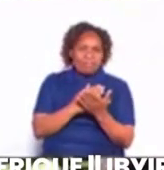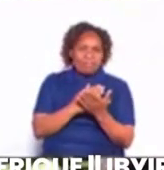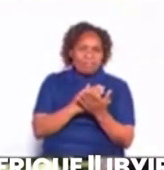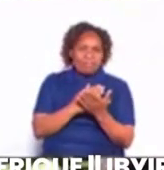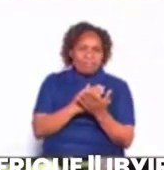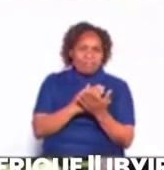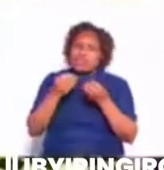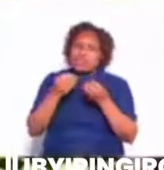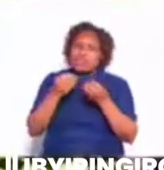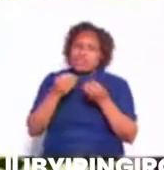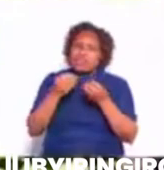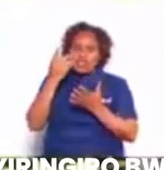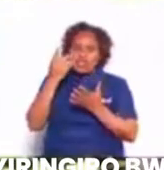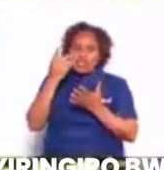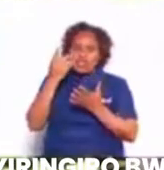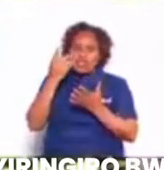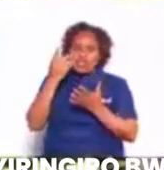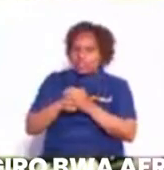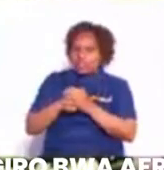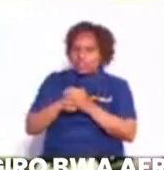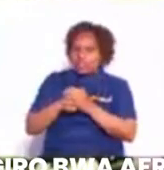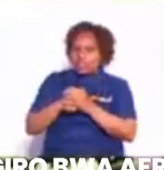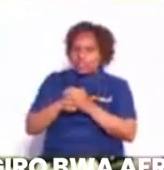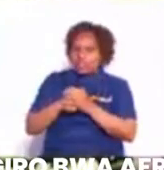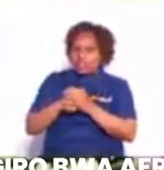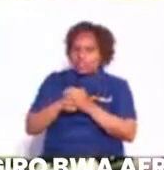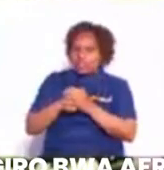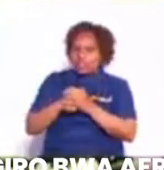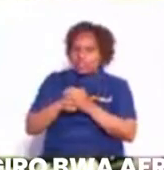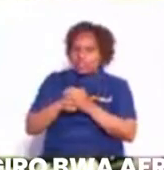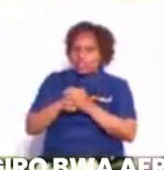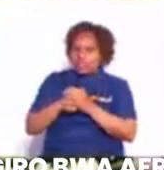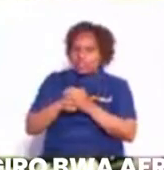information? Can I take this?